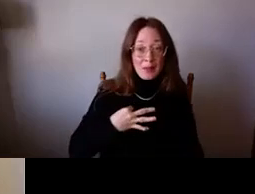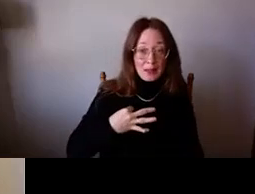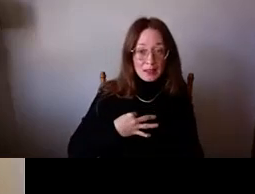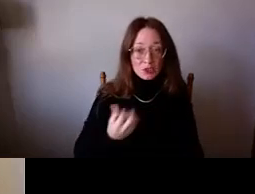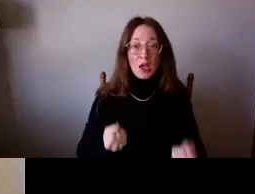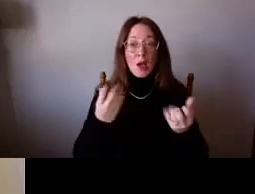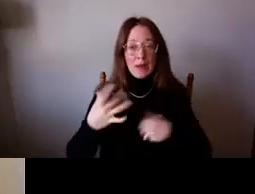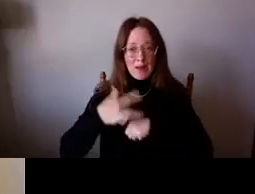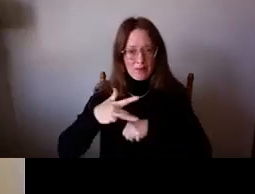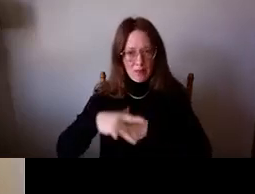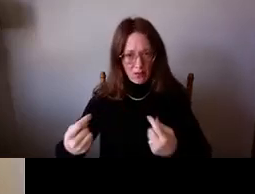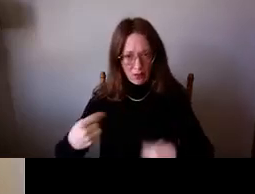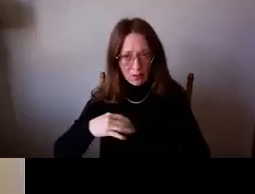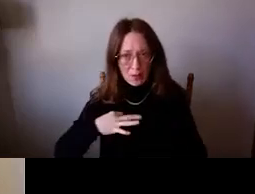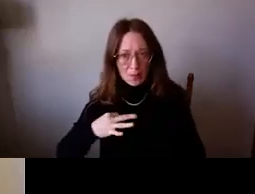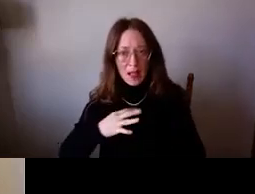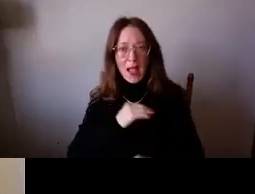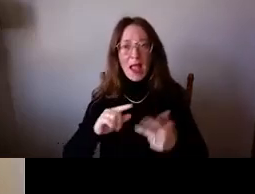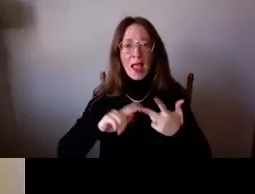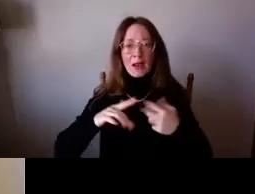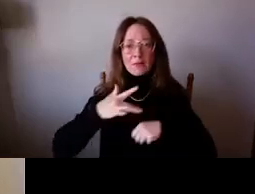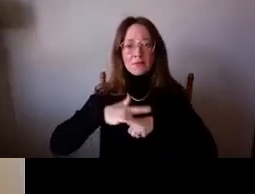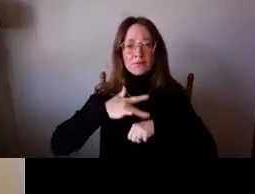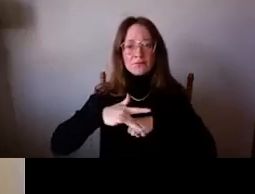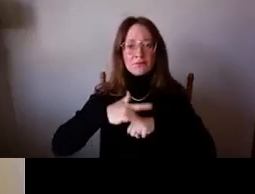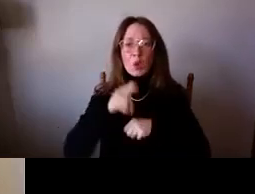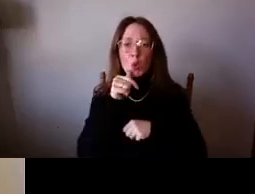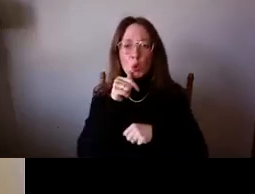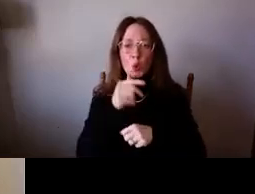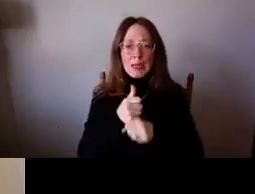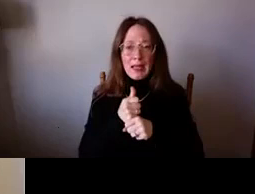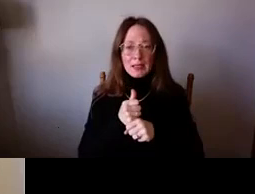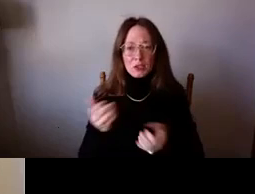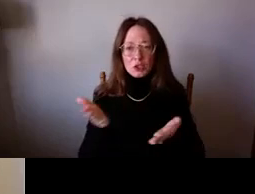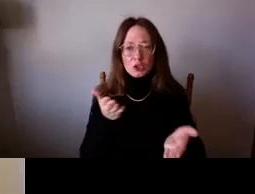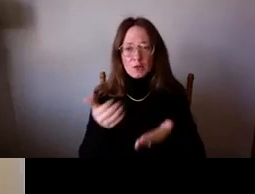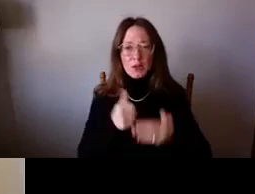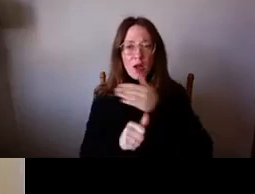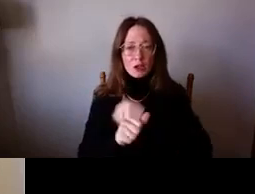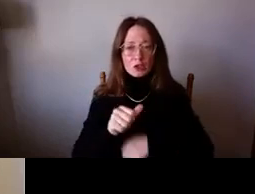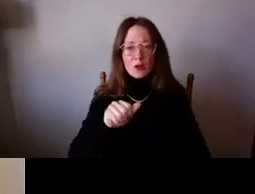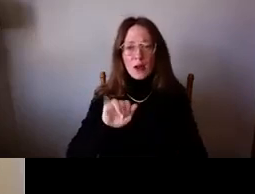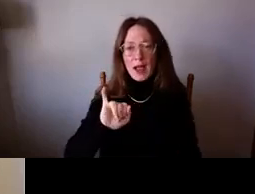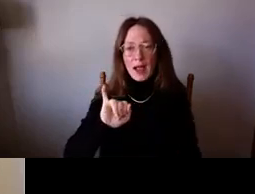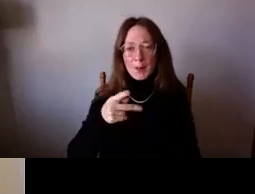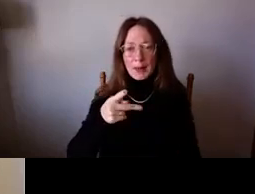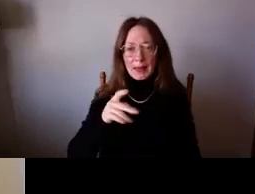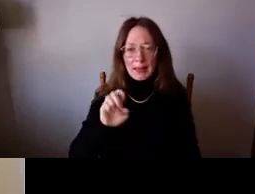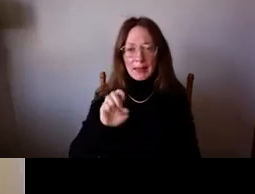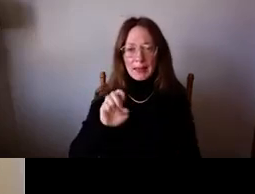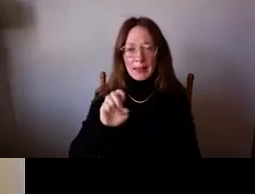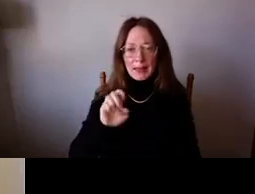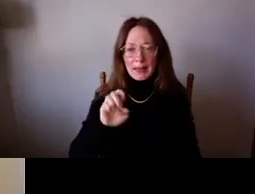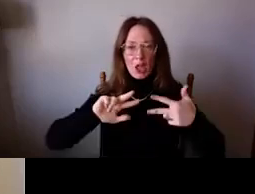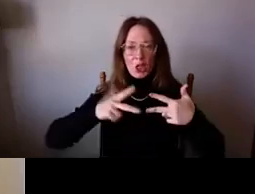and the number of eligible individuals receiving services under an IPE. In other words, the third line